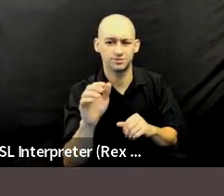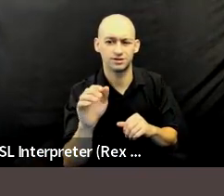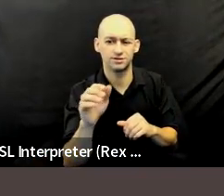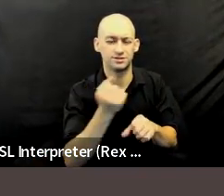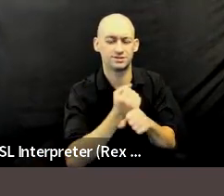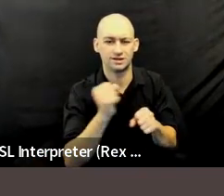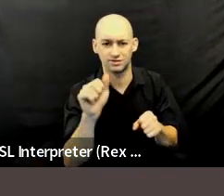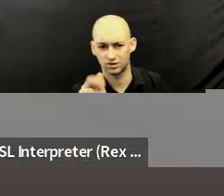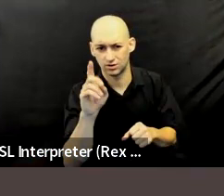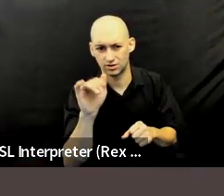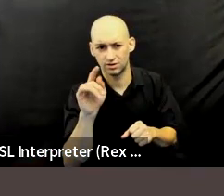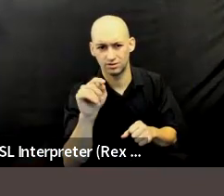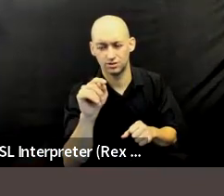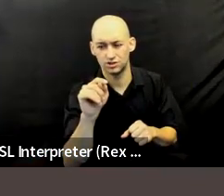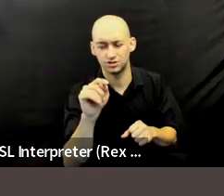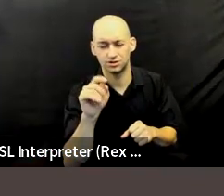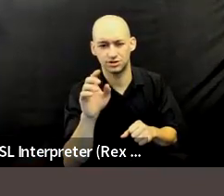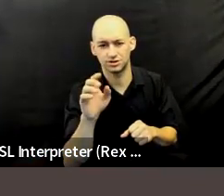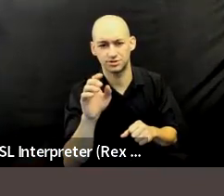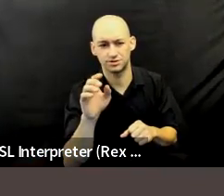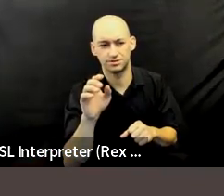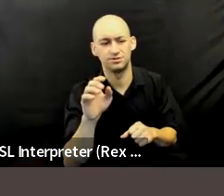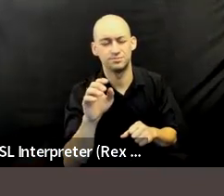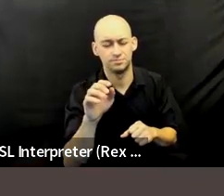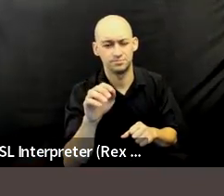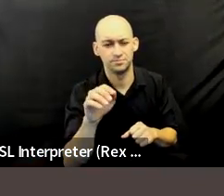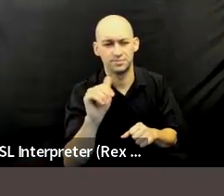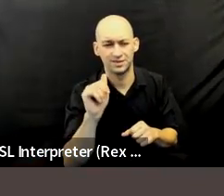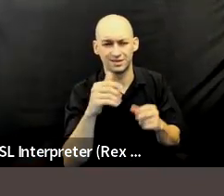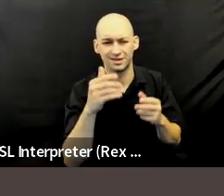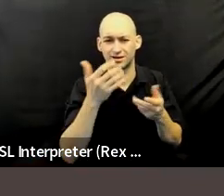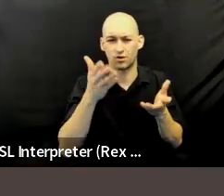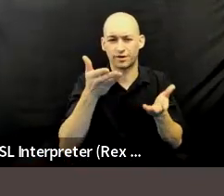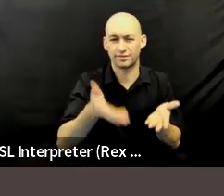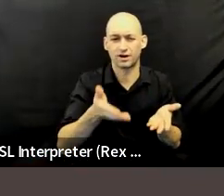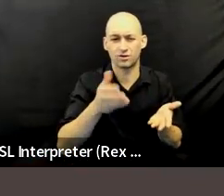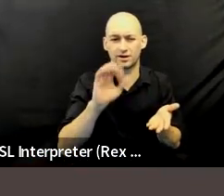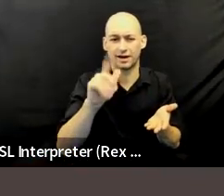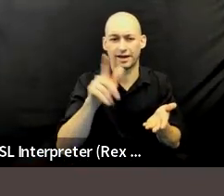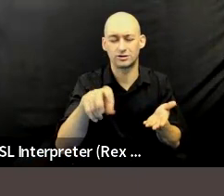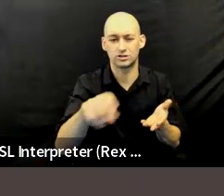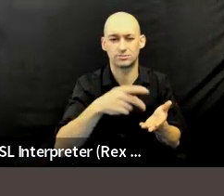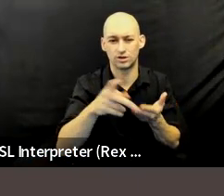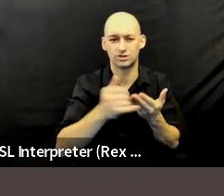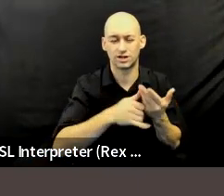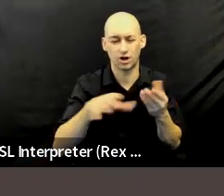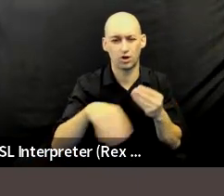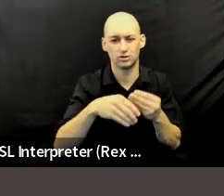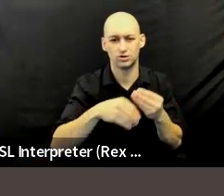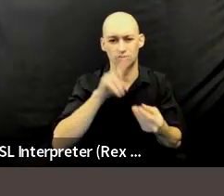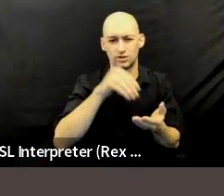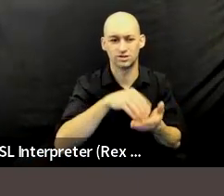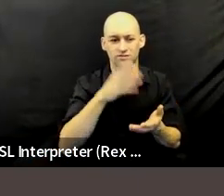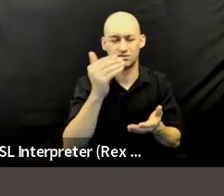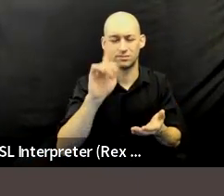to see what we can incorporate into existing Caltrans projects. And there is also a 2015